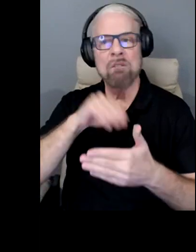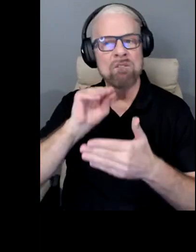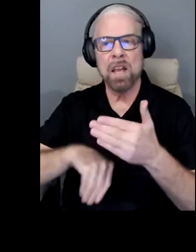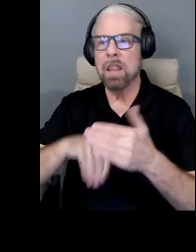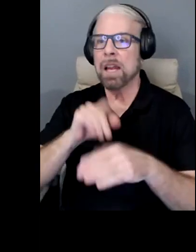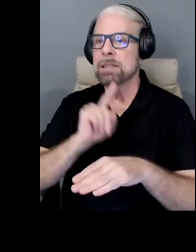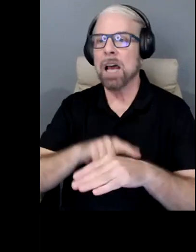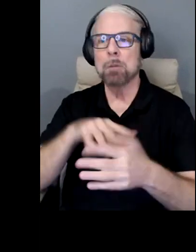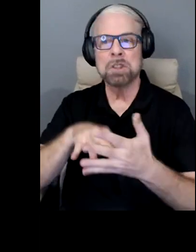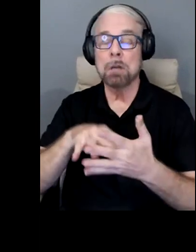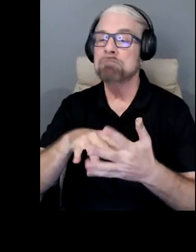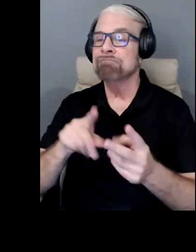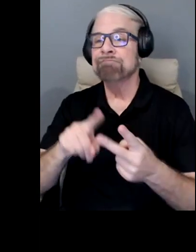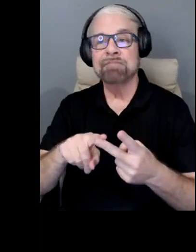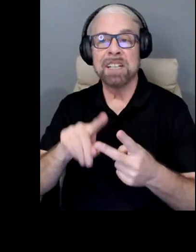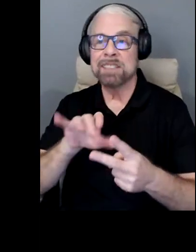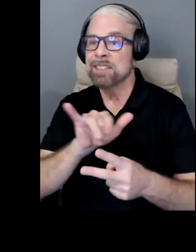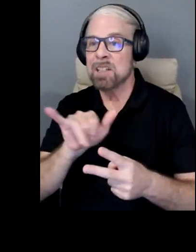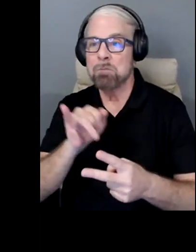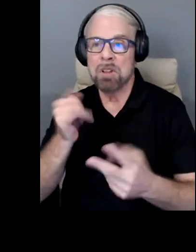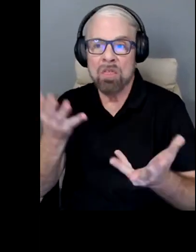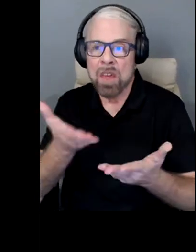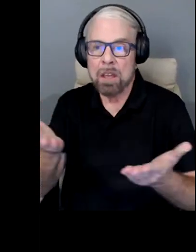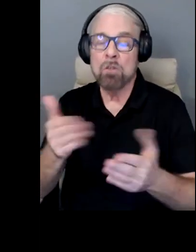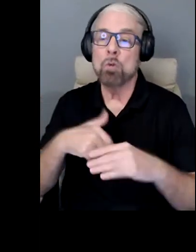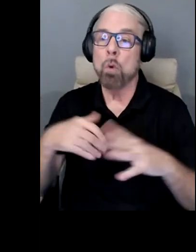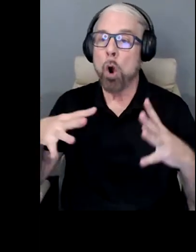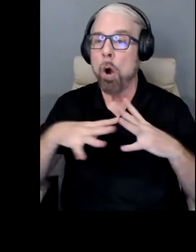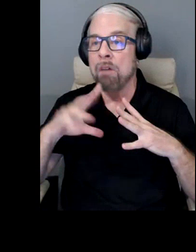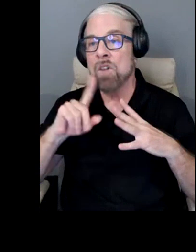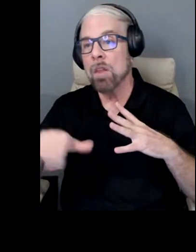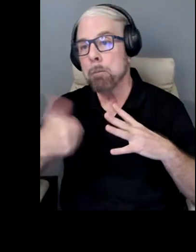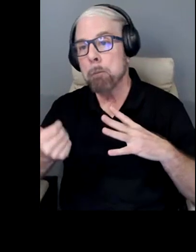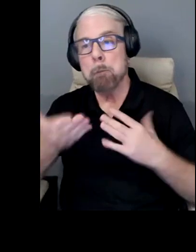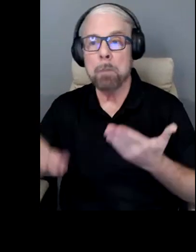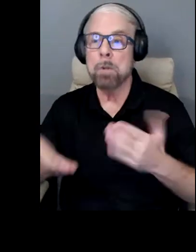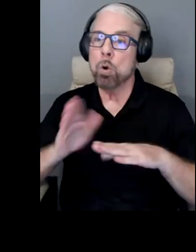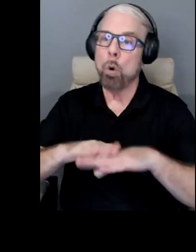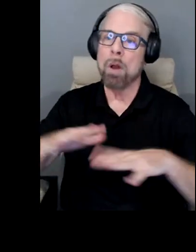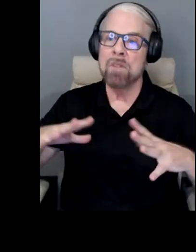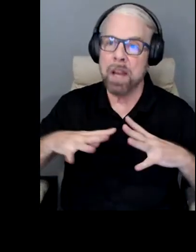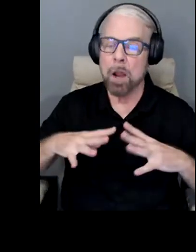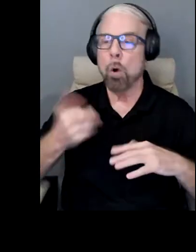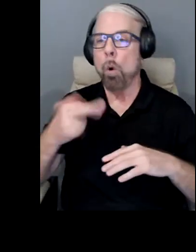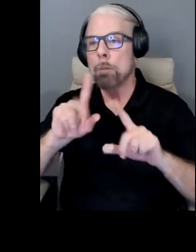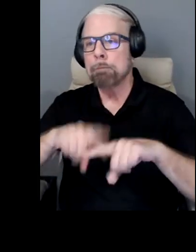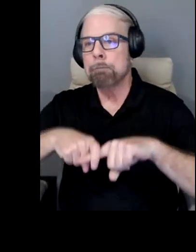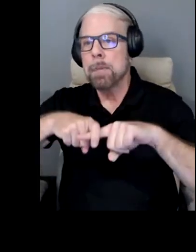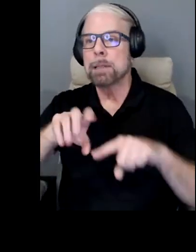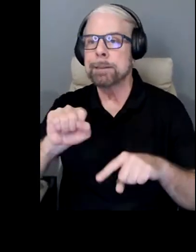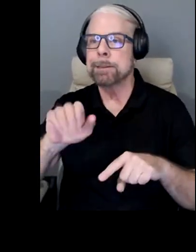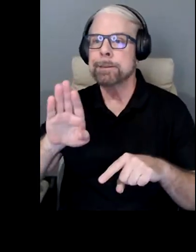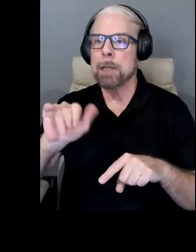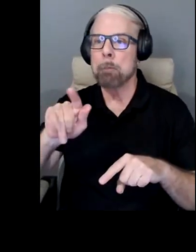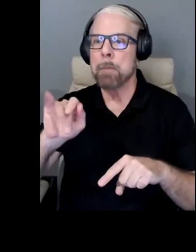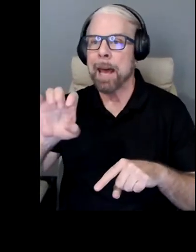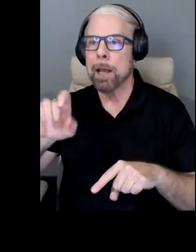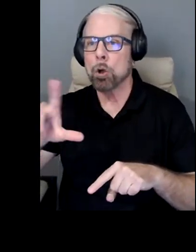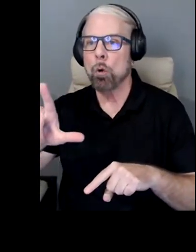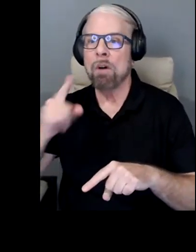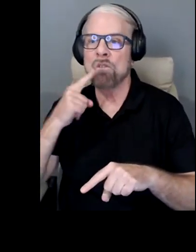you were off for other reasons, if, say you're on vacation or on sabbatical for that full 3 weeks, then you would not